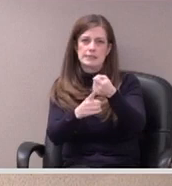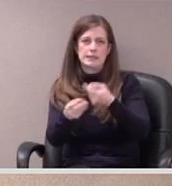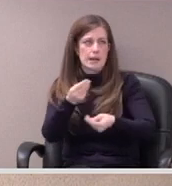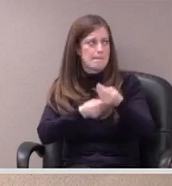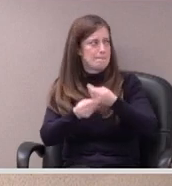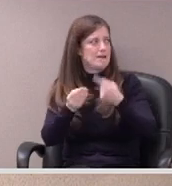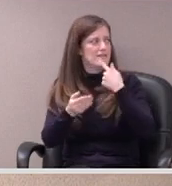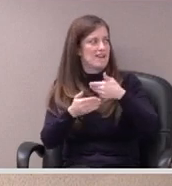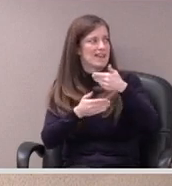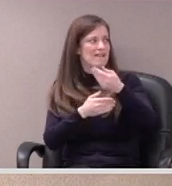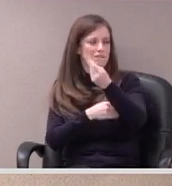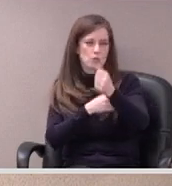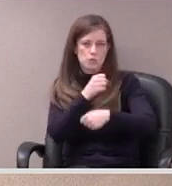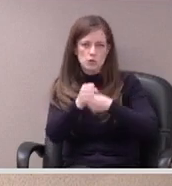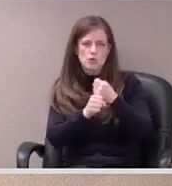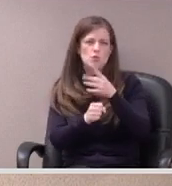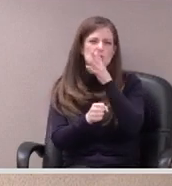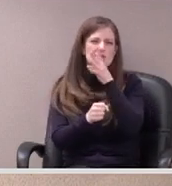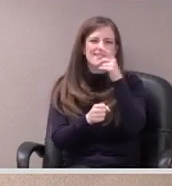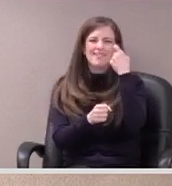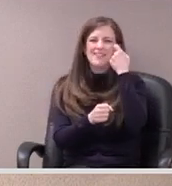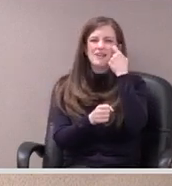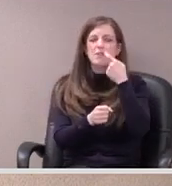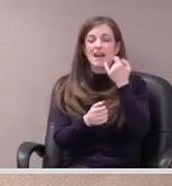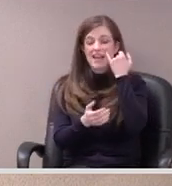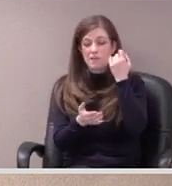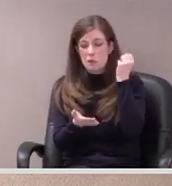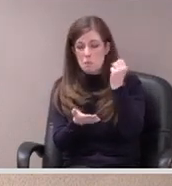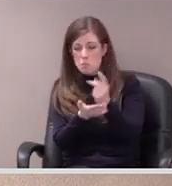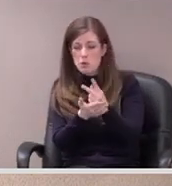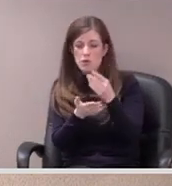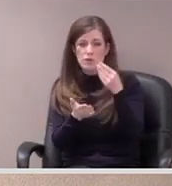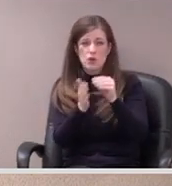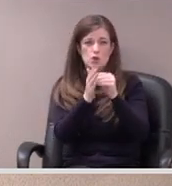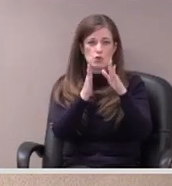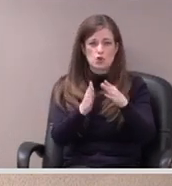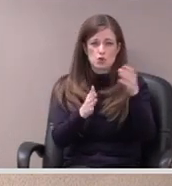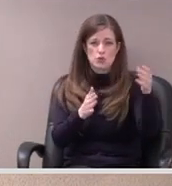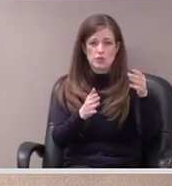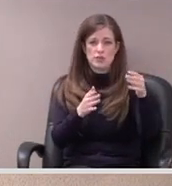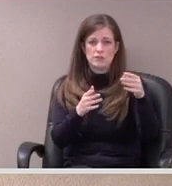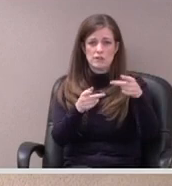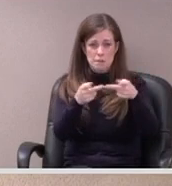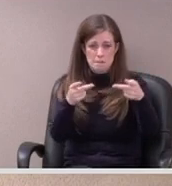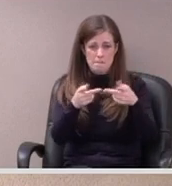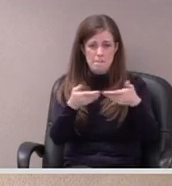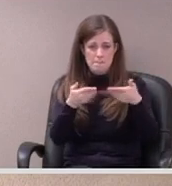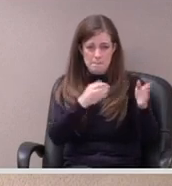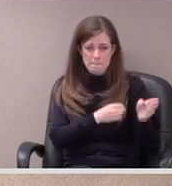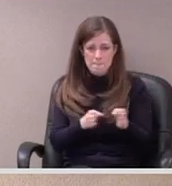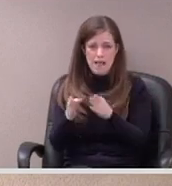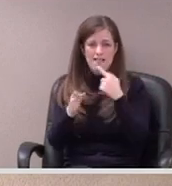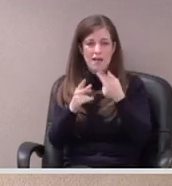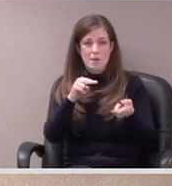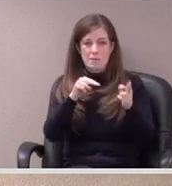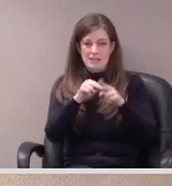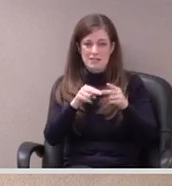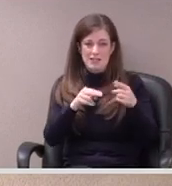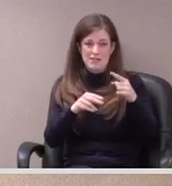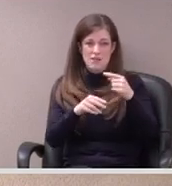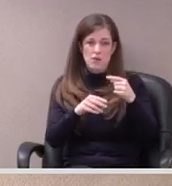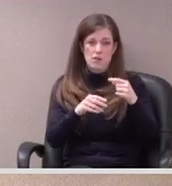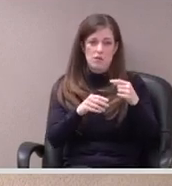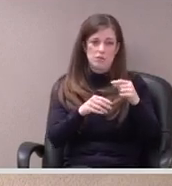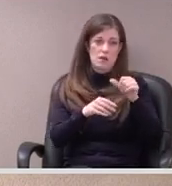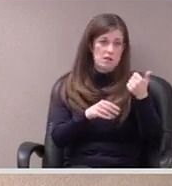next couple of years. We just talked about if we approve a student assignment plan that's being proposed, then that's going to be the increase of an additional middle school. On top of